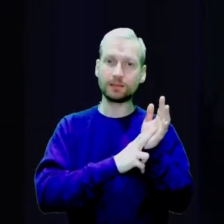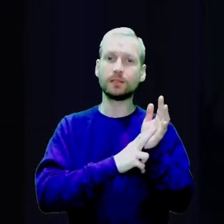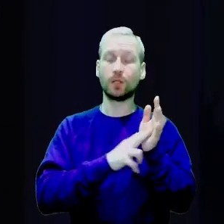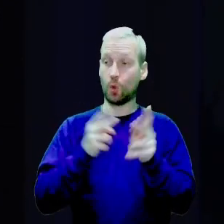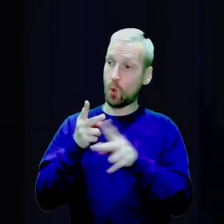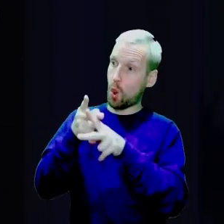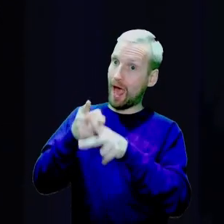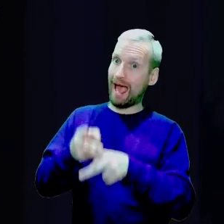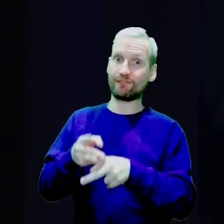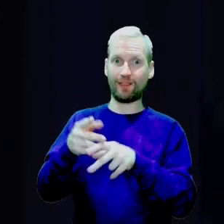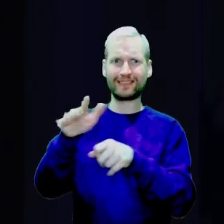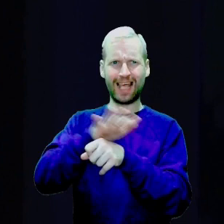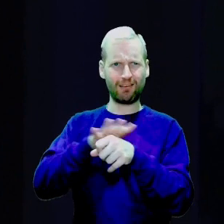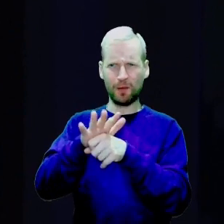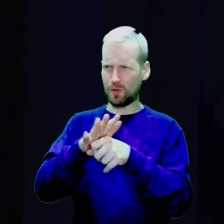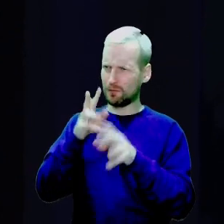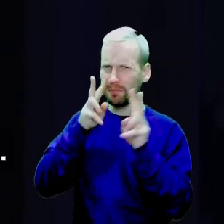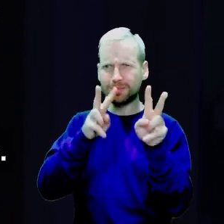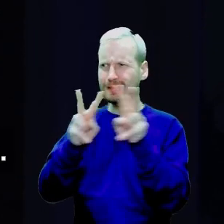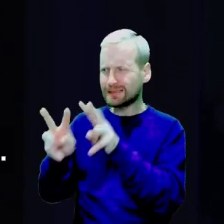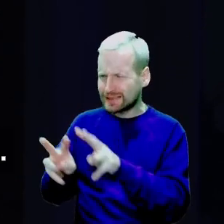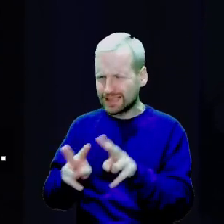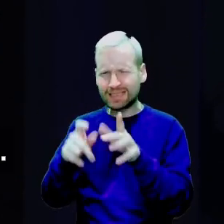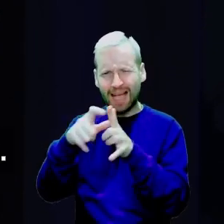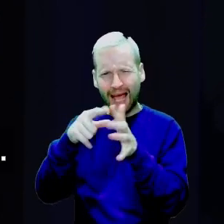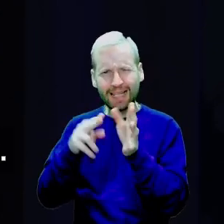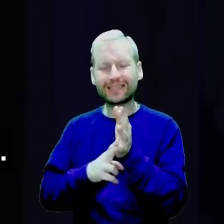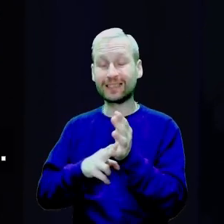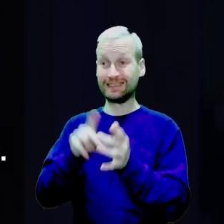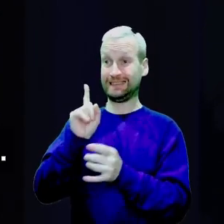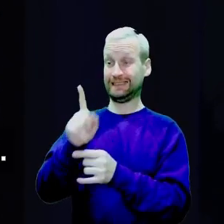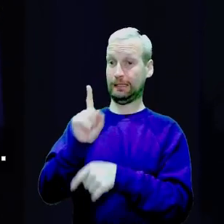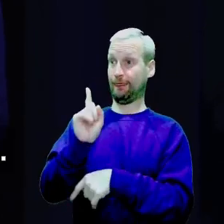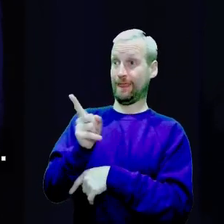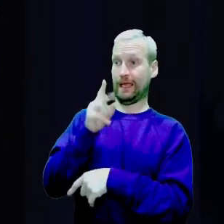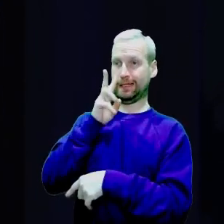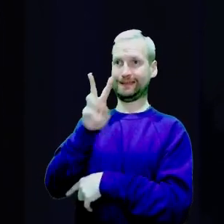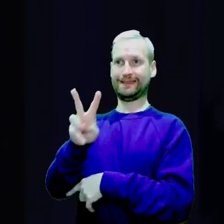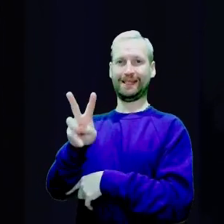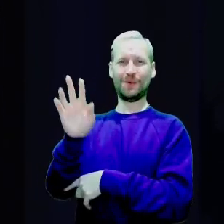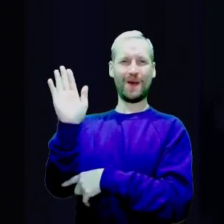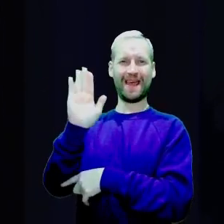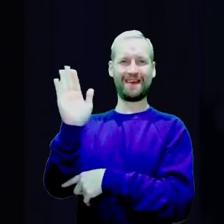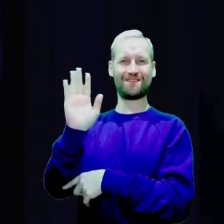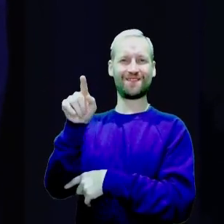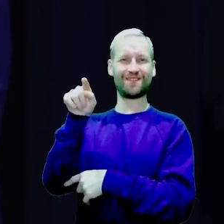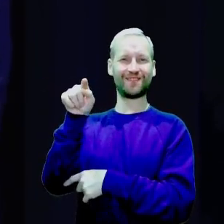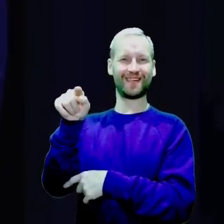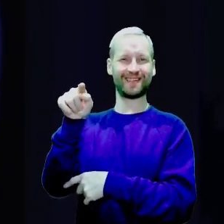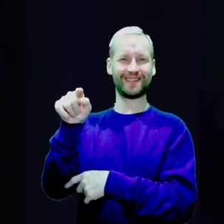looks after this area. I can't see where you are, Dan, but if you want to stand up, oh, he's waving at the back